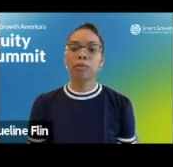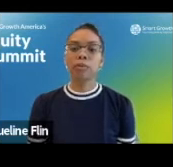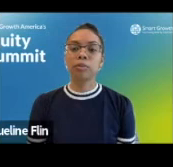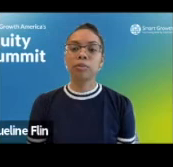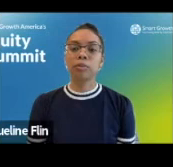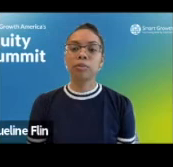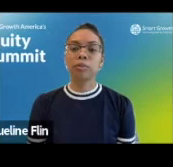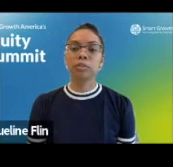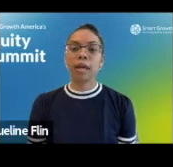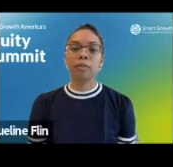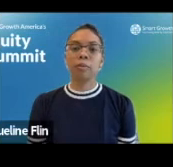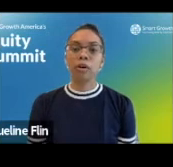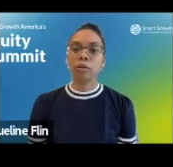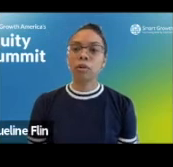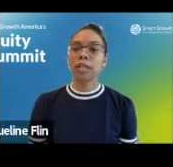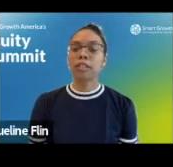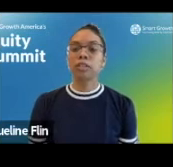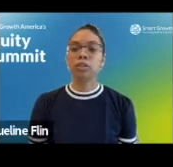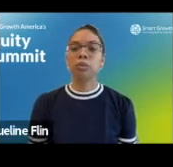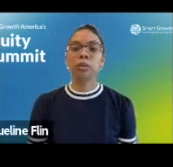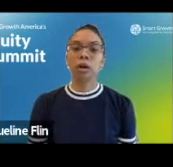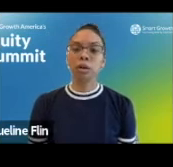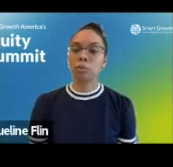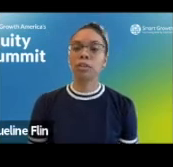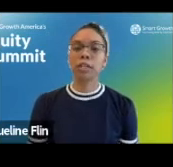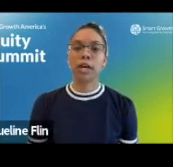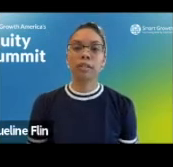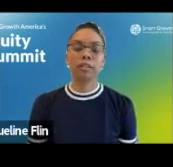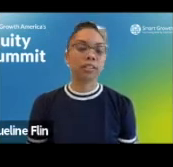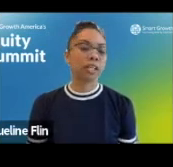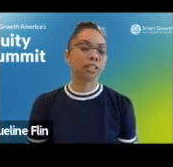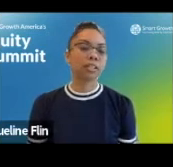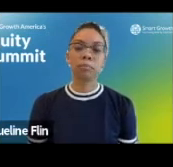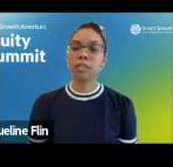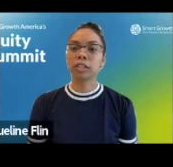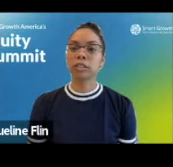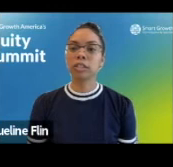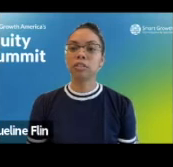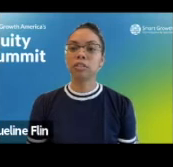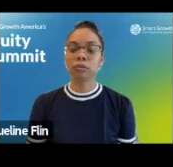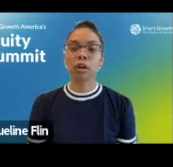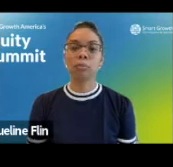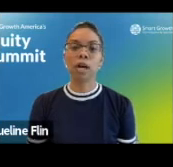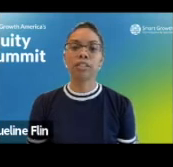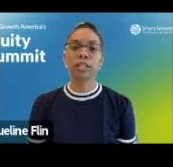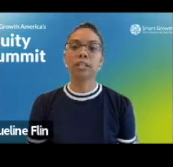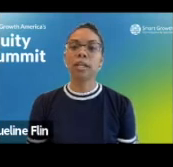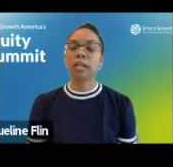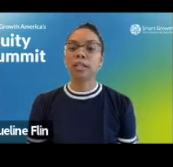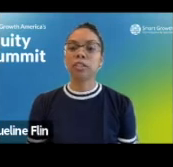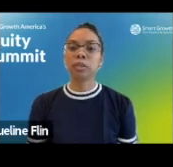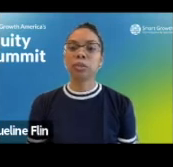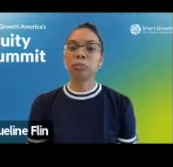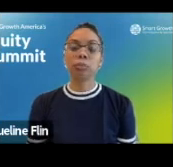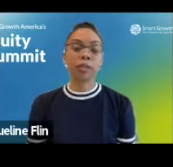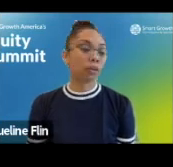to equitable development. And part of the work that he's doing, part of the work that CCS team is actually doing for our